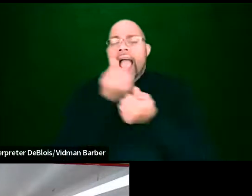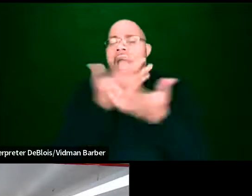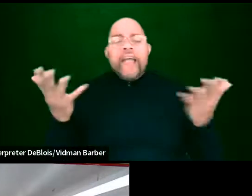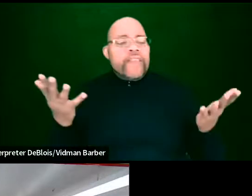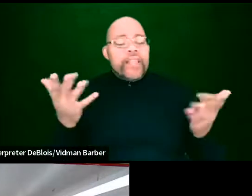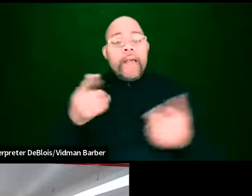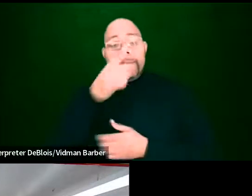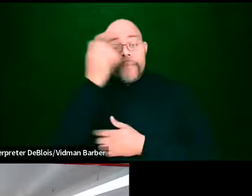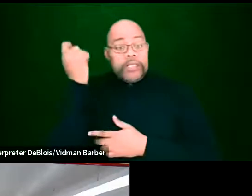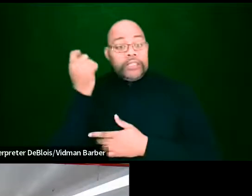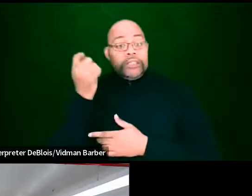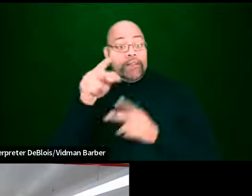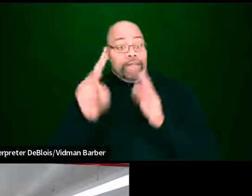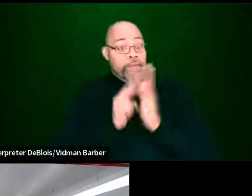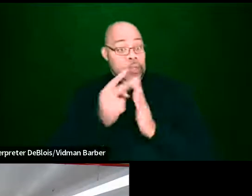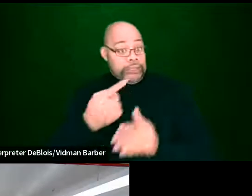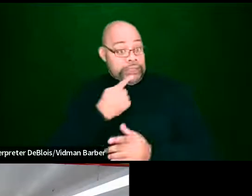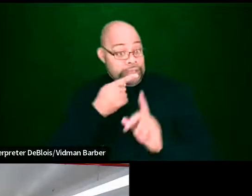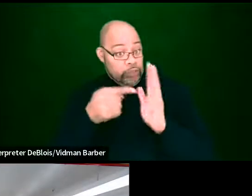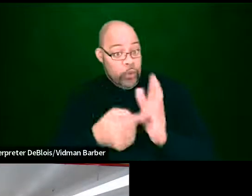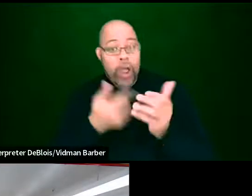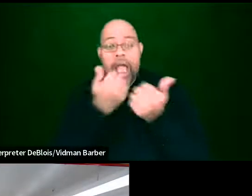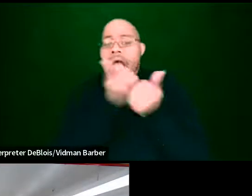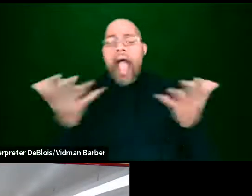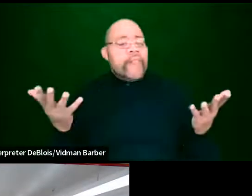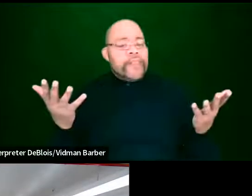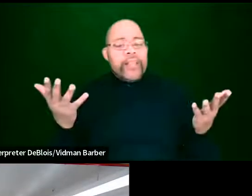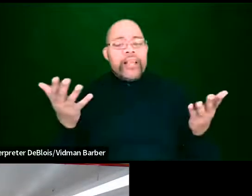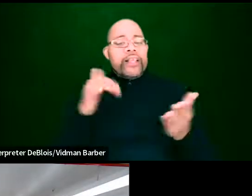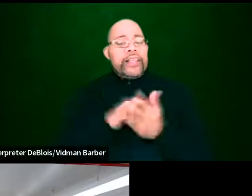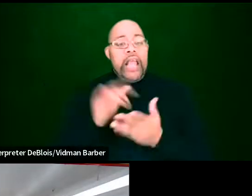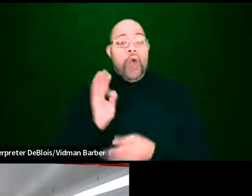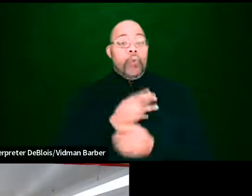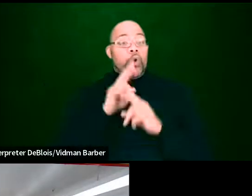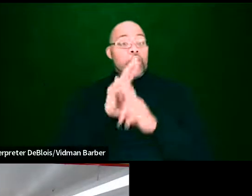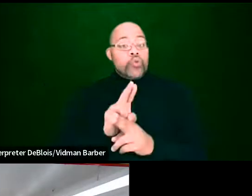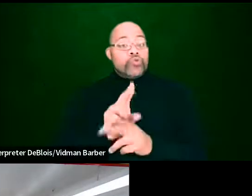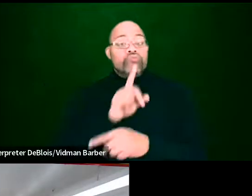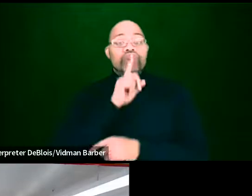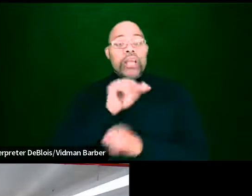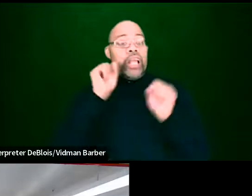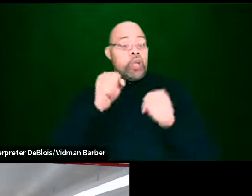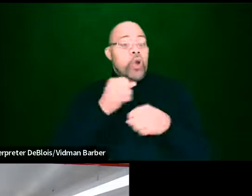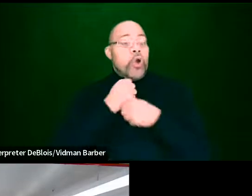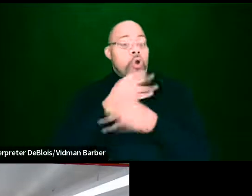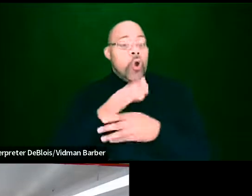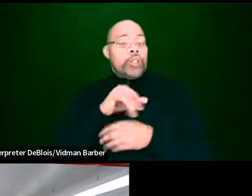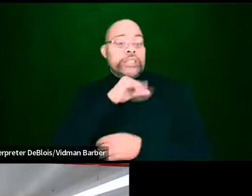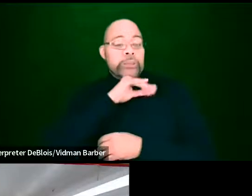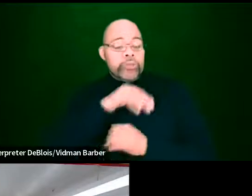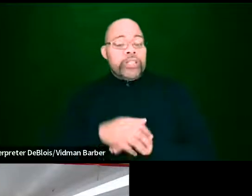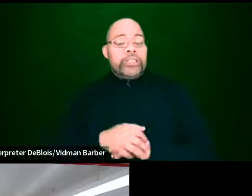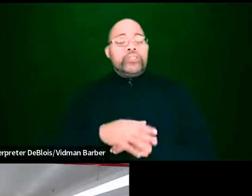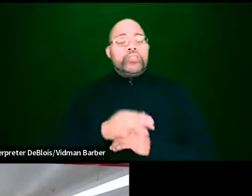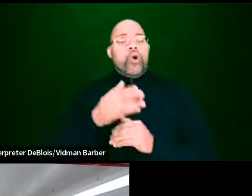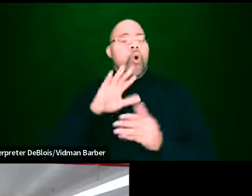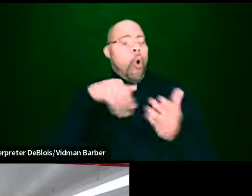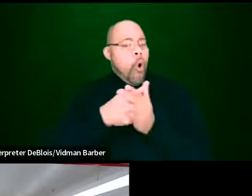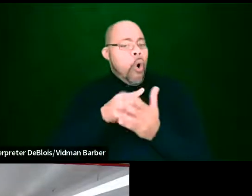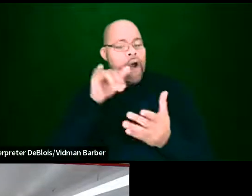anything, because like the video said, anything that we use really could be marine debris. So all of